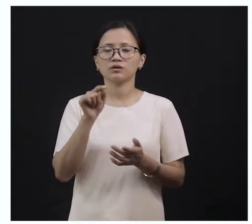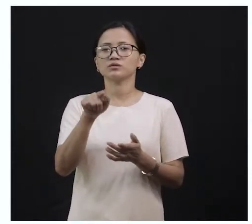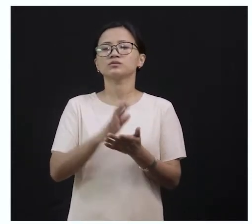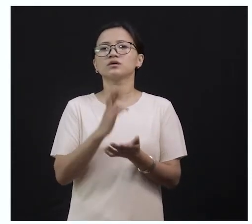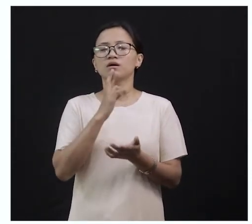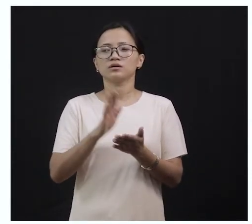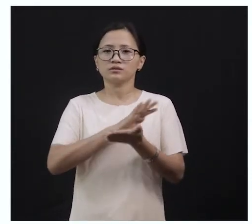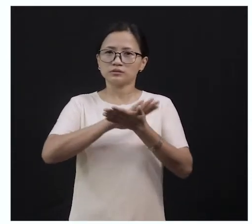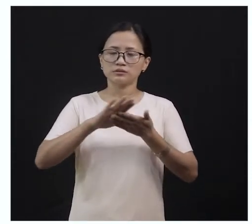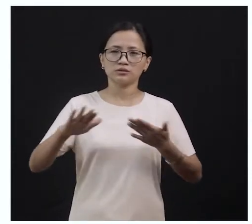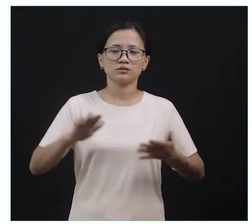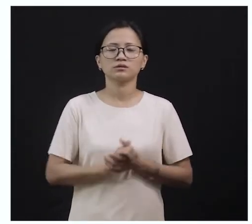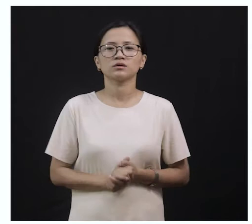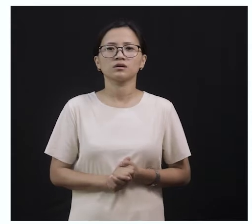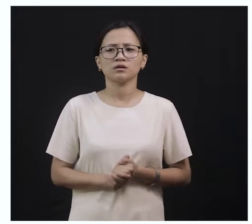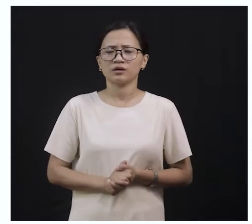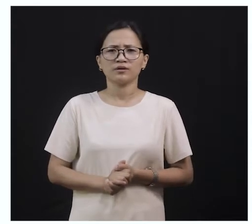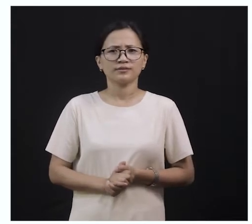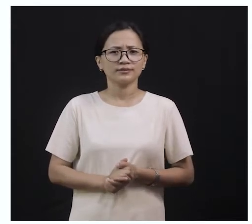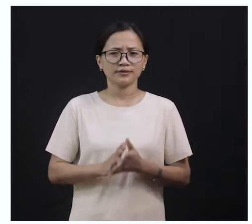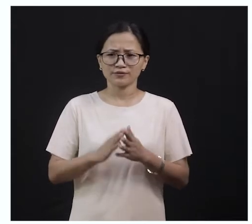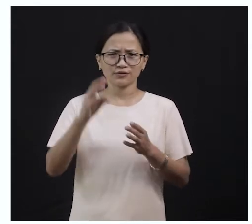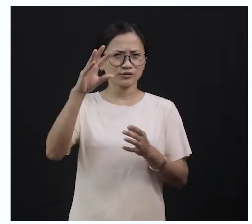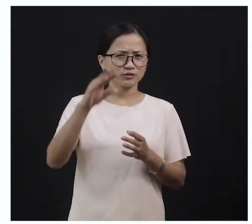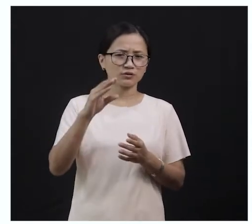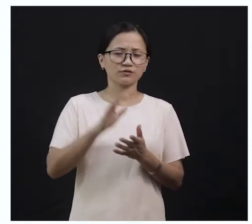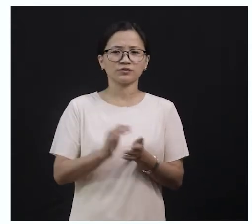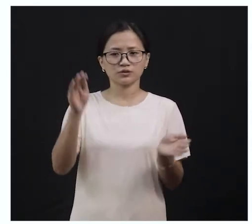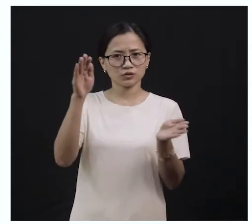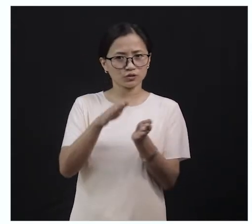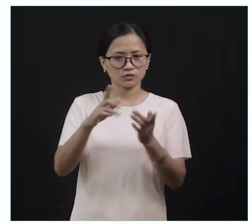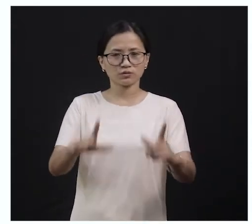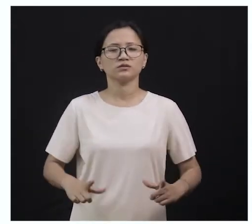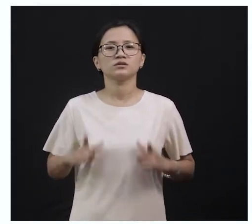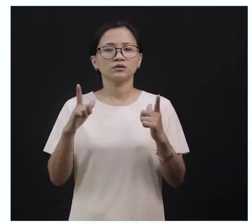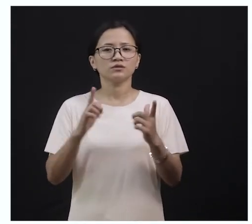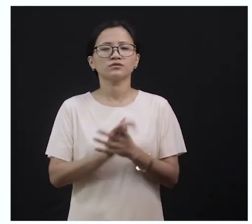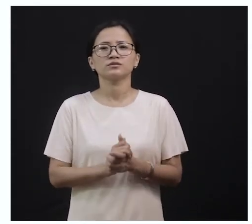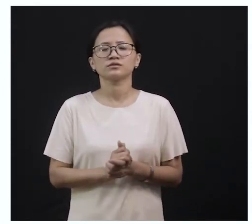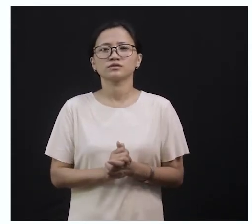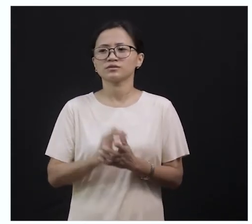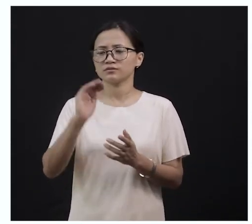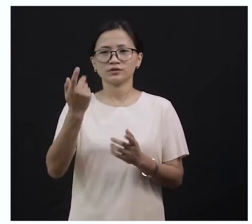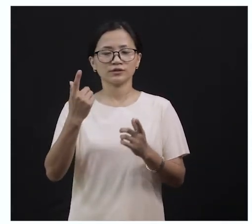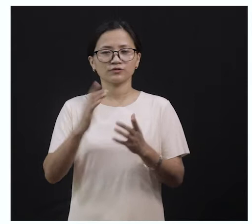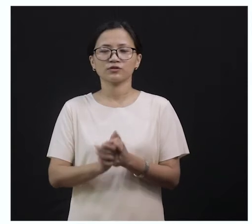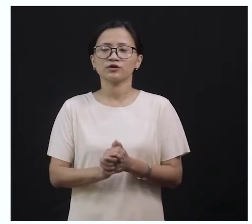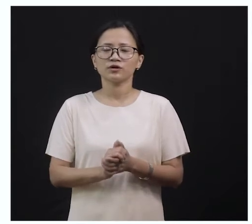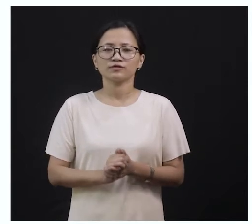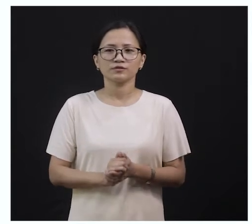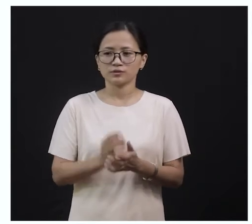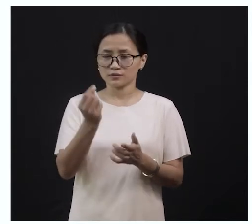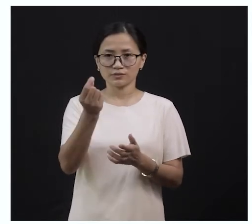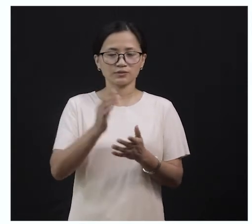means butterfly, since they are very fragile and very short-lived, they fly for just some time. Flap of